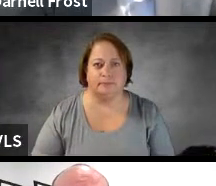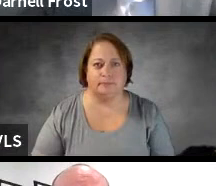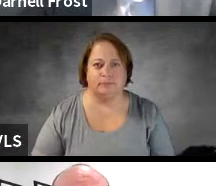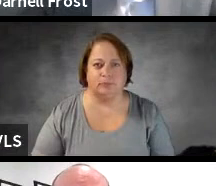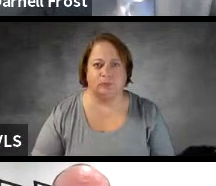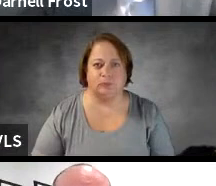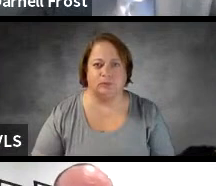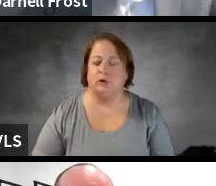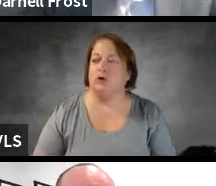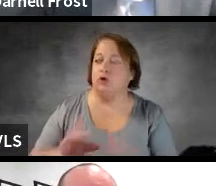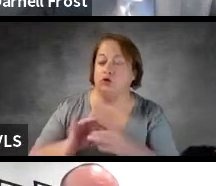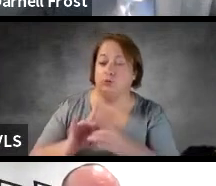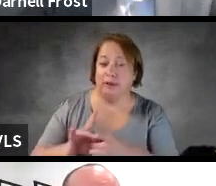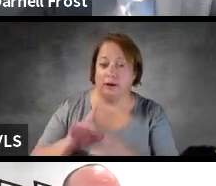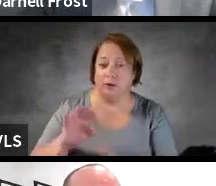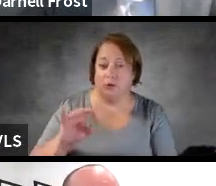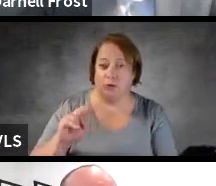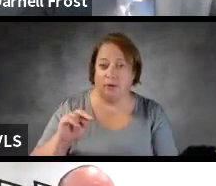Related to the fund balance,